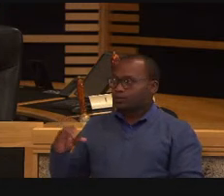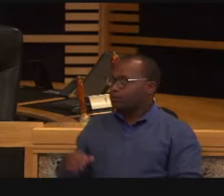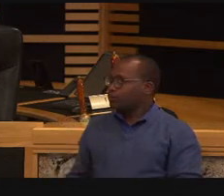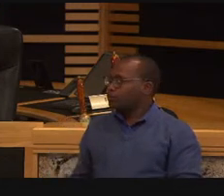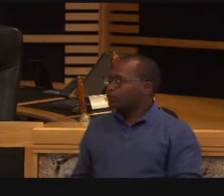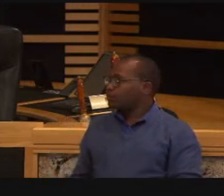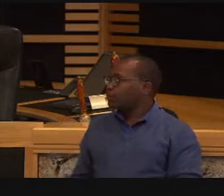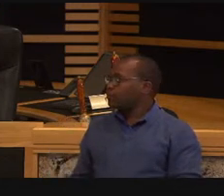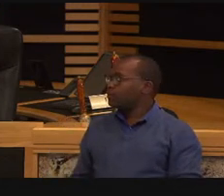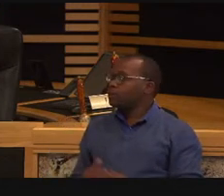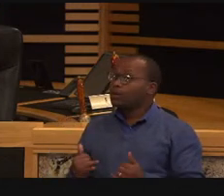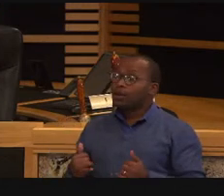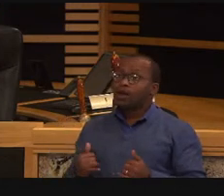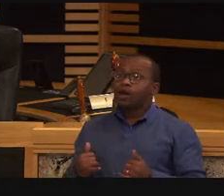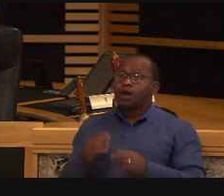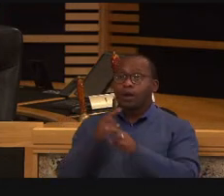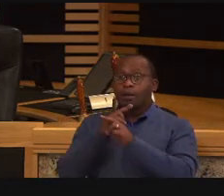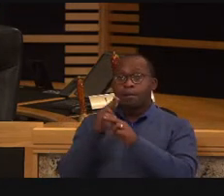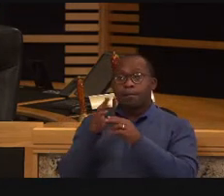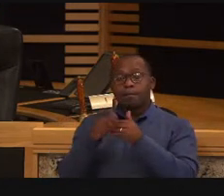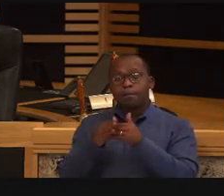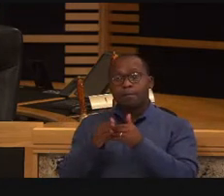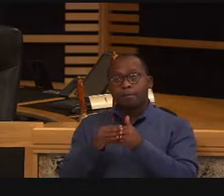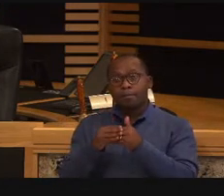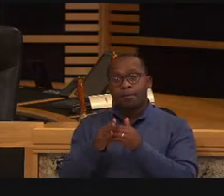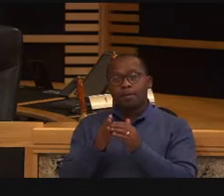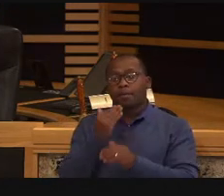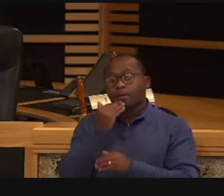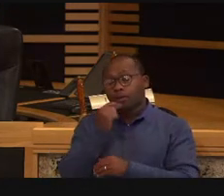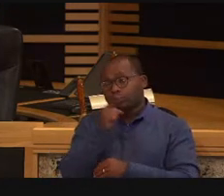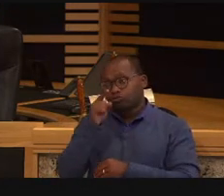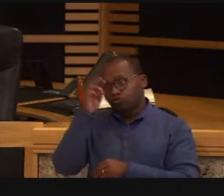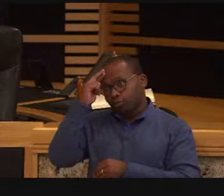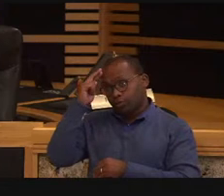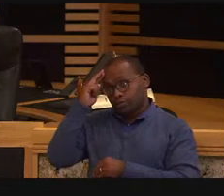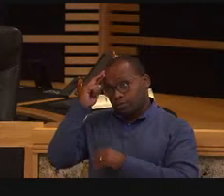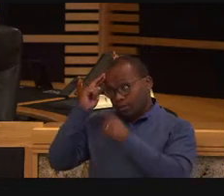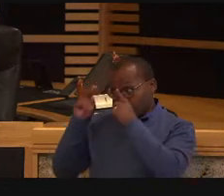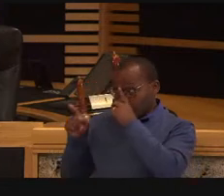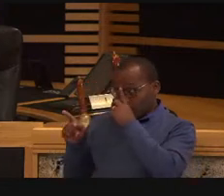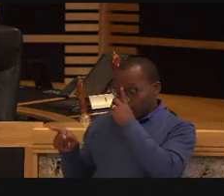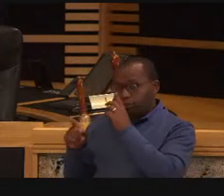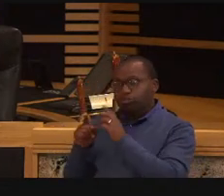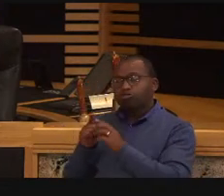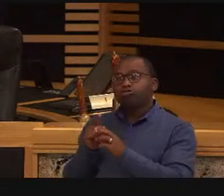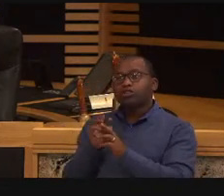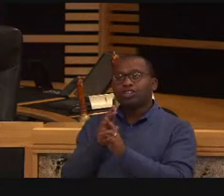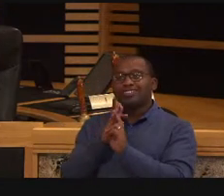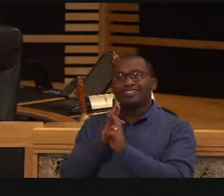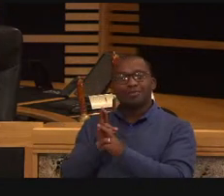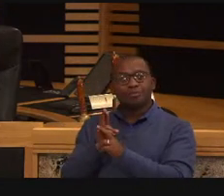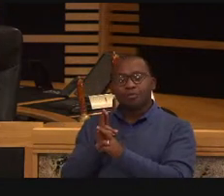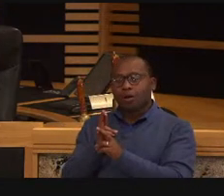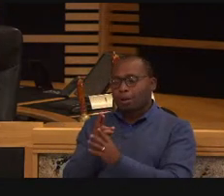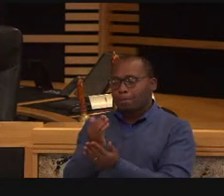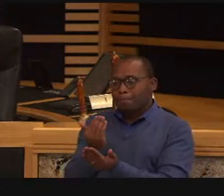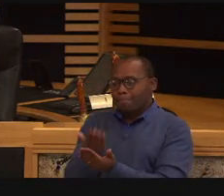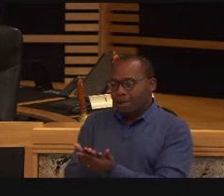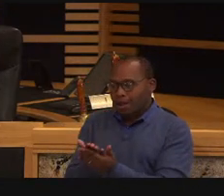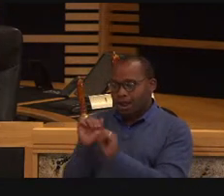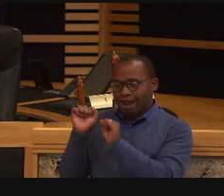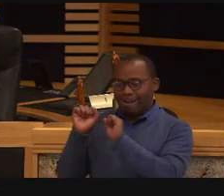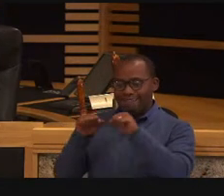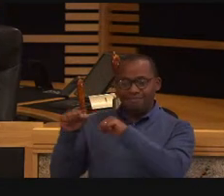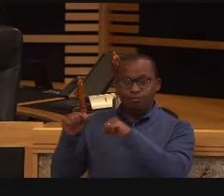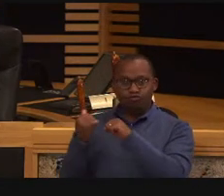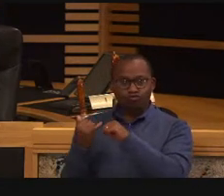members, just be reminded that this report will not be tabled for any agreement